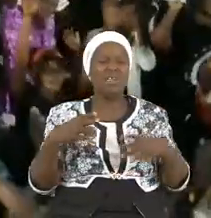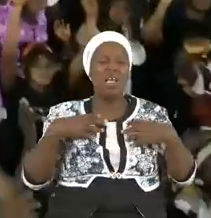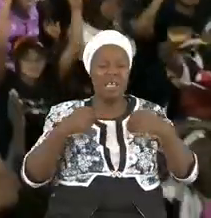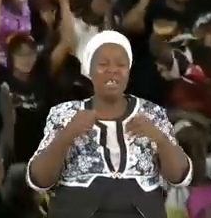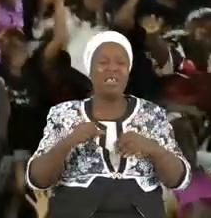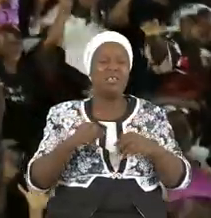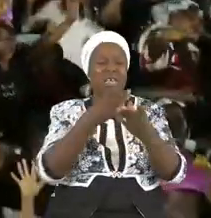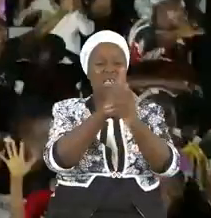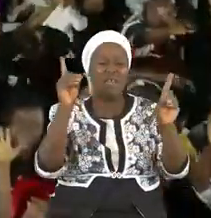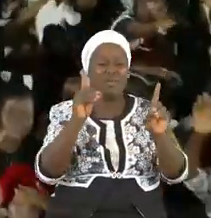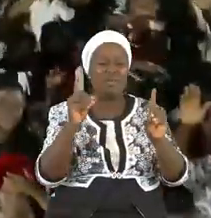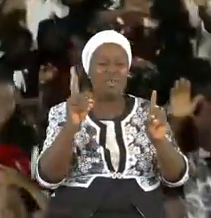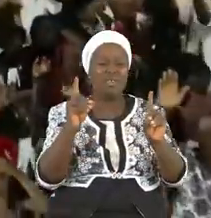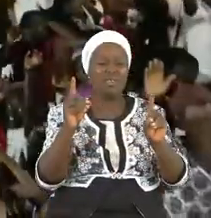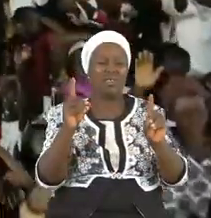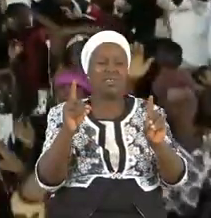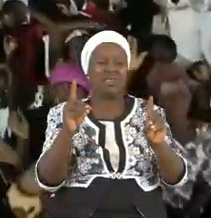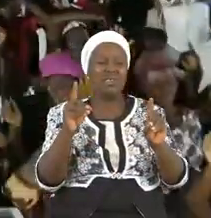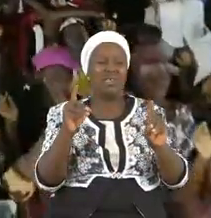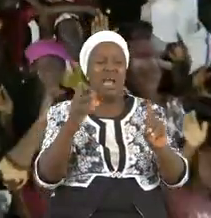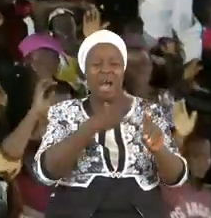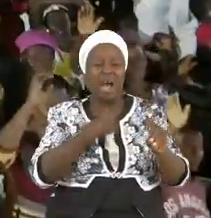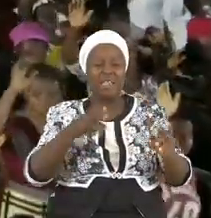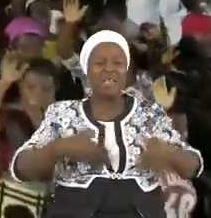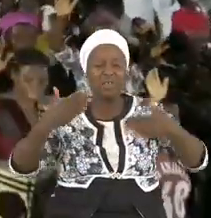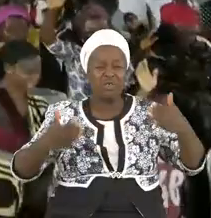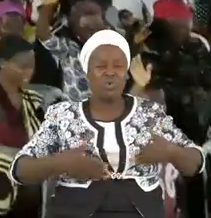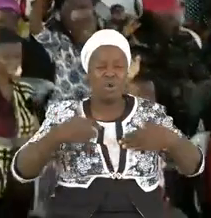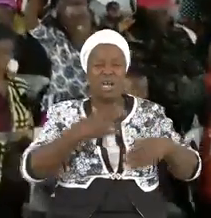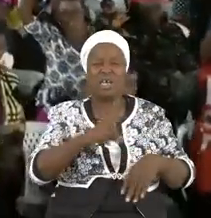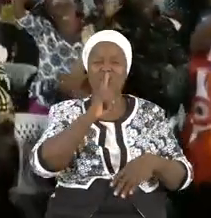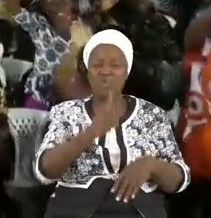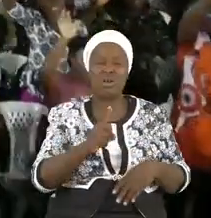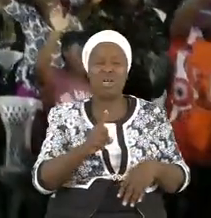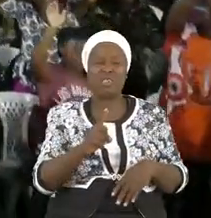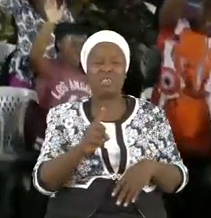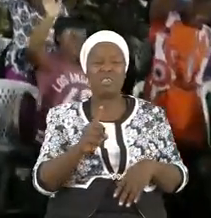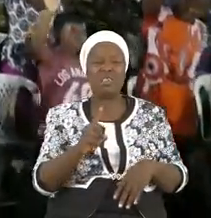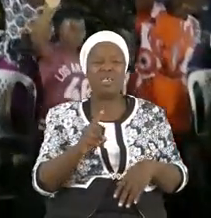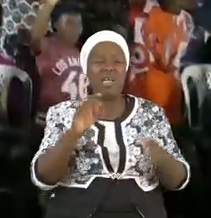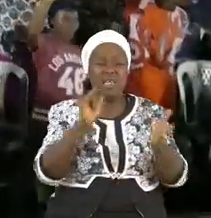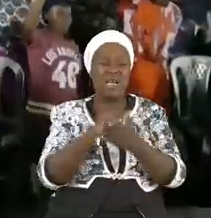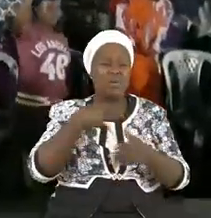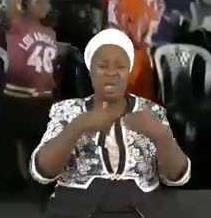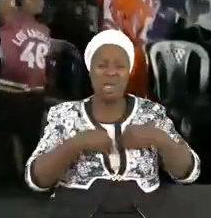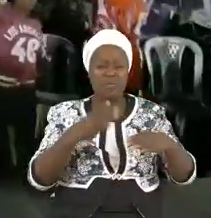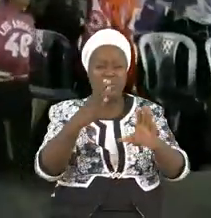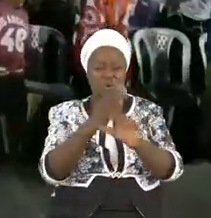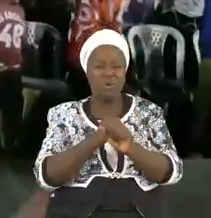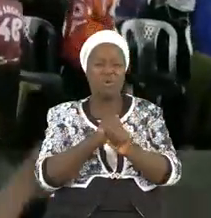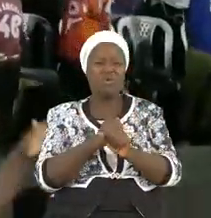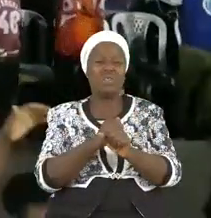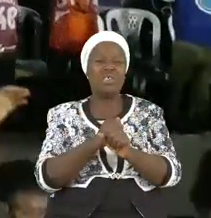Deliverance. Amen. And the joy and the assurance that we have got each one